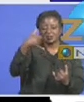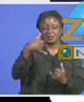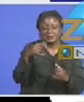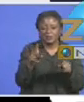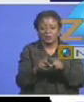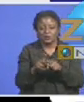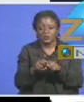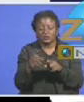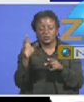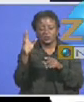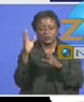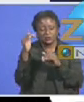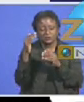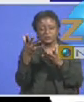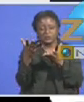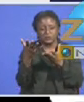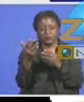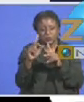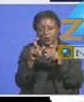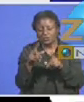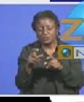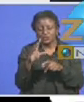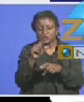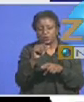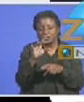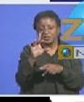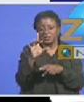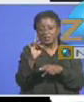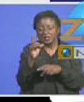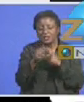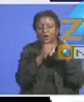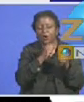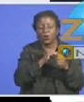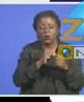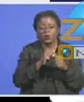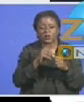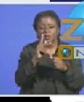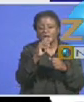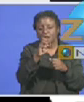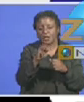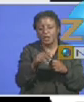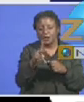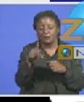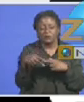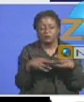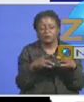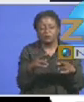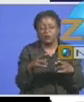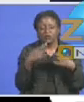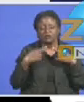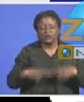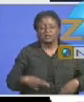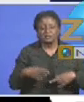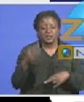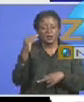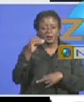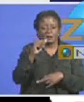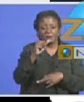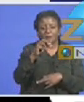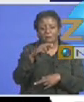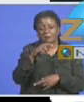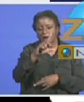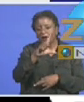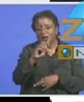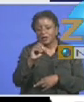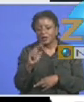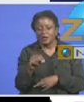also looking to question 28-year-old India Drive, Kemp Road resident Marlon Darling. He's described as